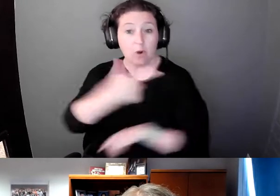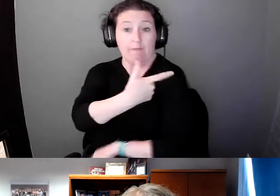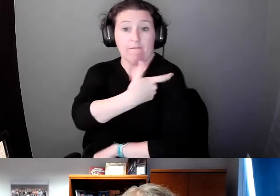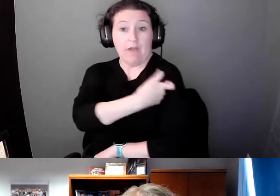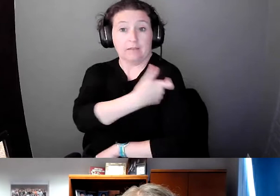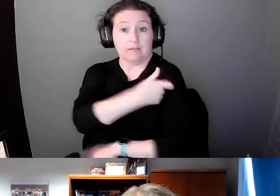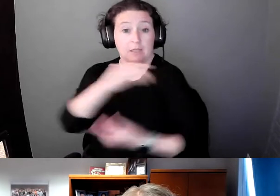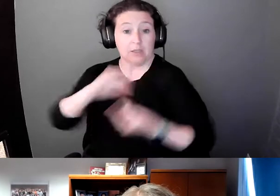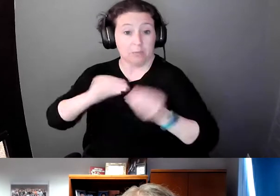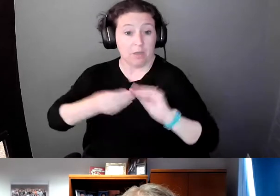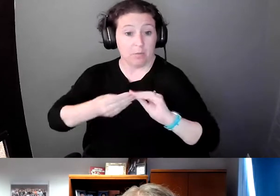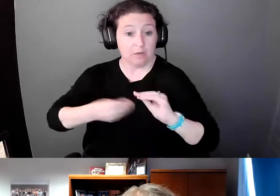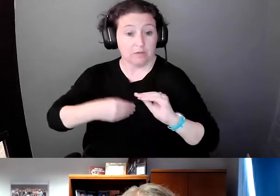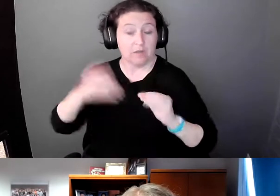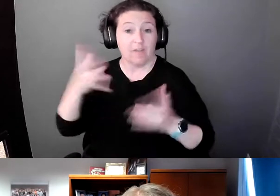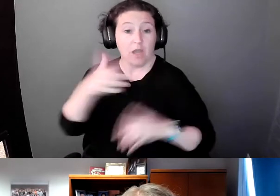administered